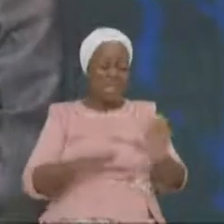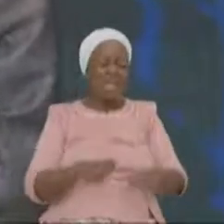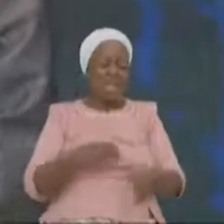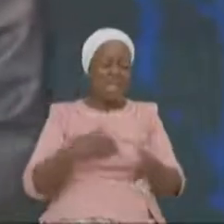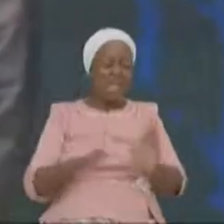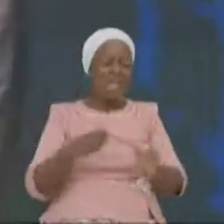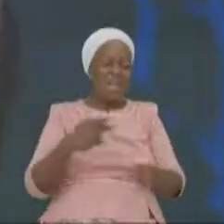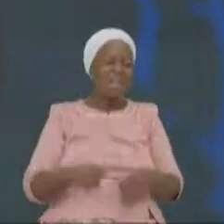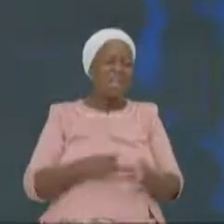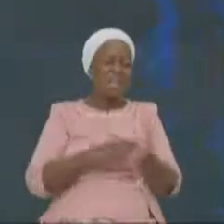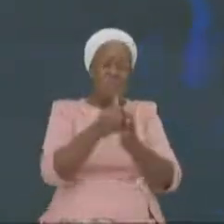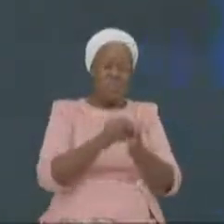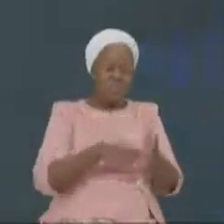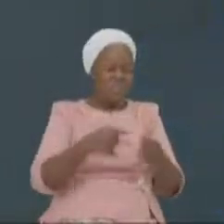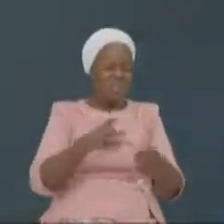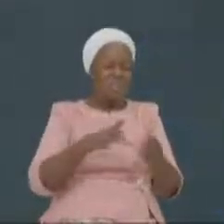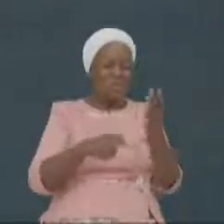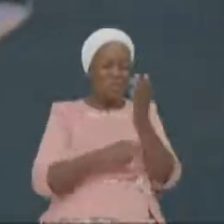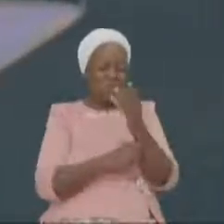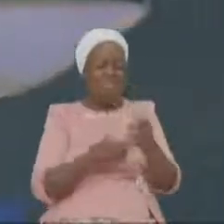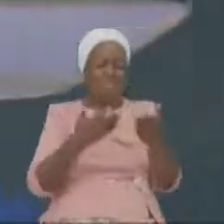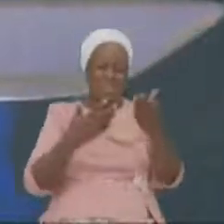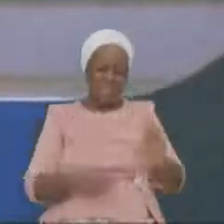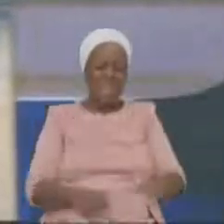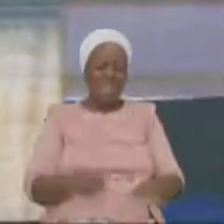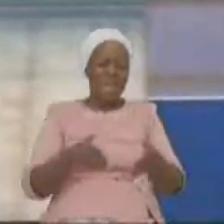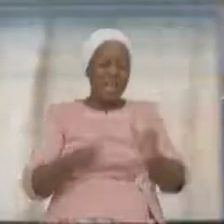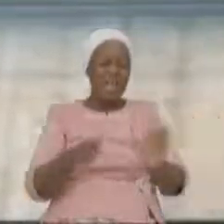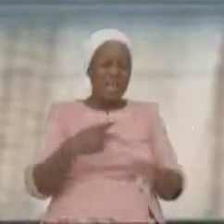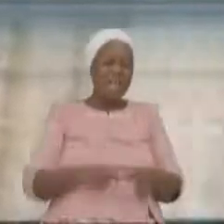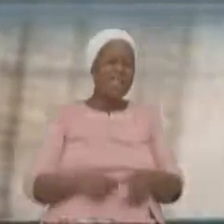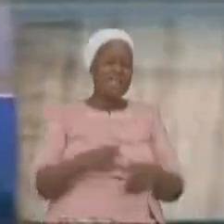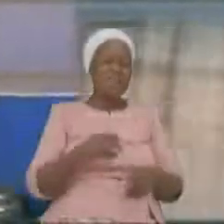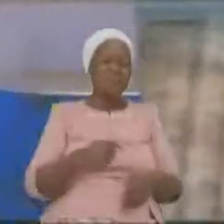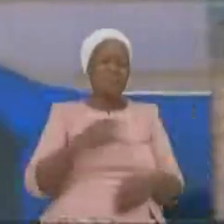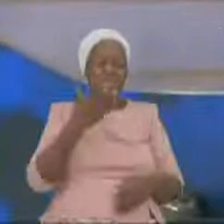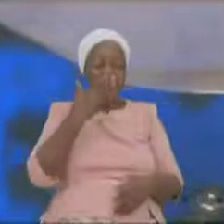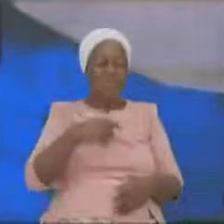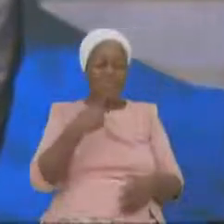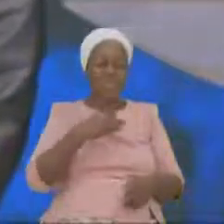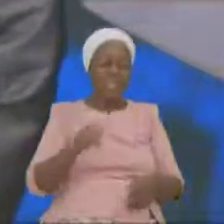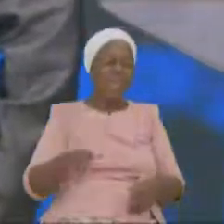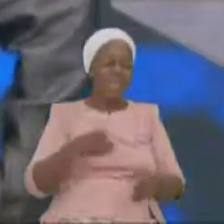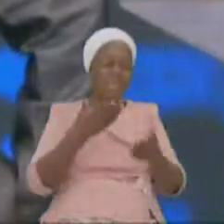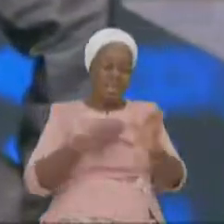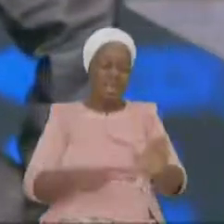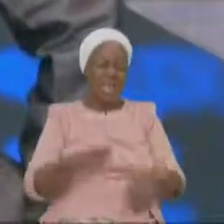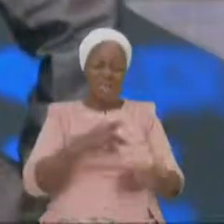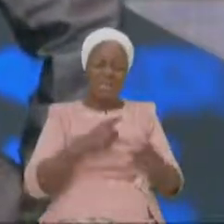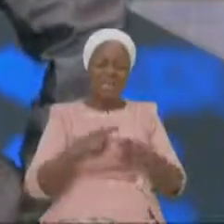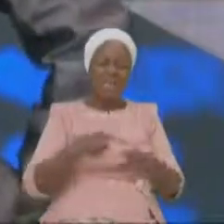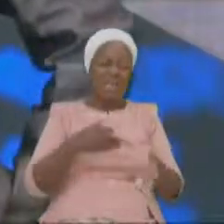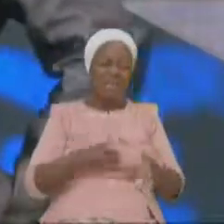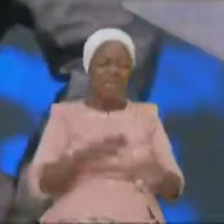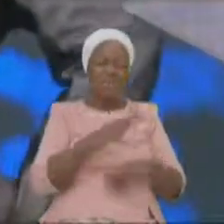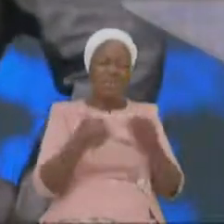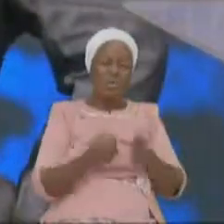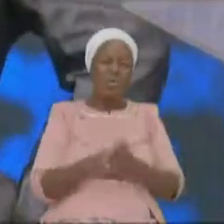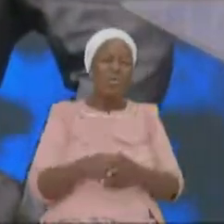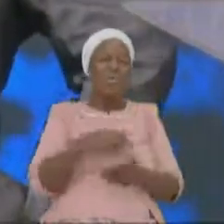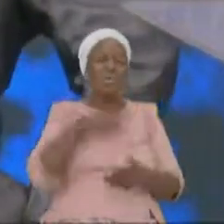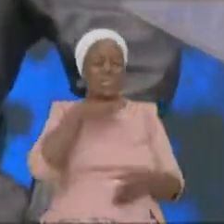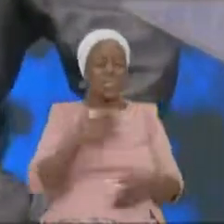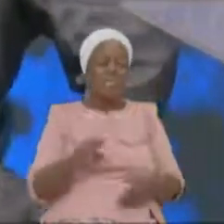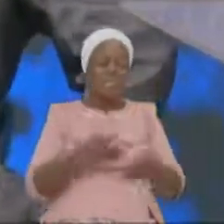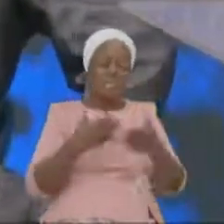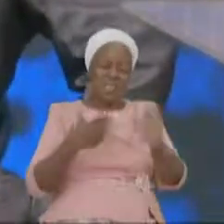the weakness of the flesh die. Let the corrupter die. Let the corruption dry. Let the pollution dry